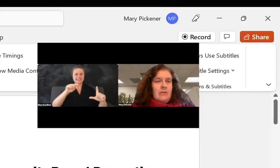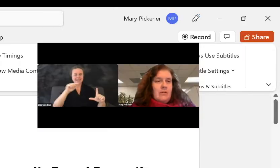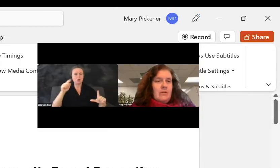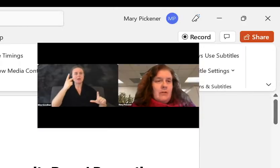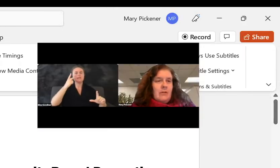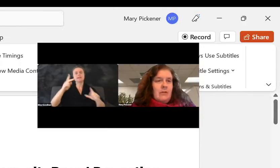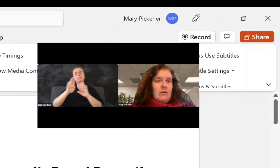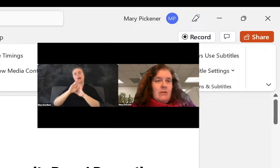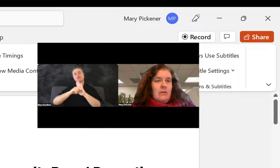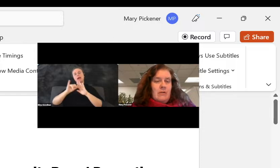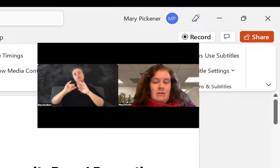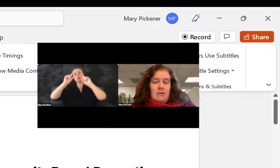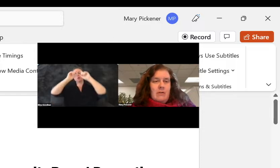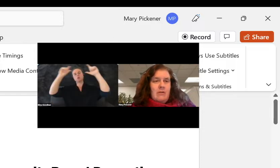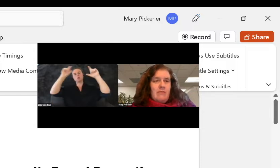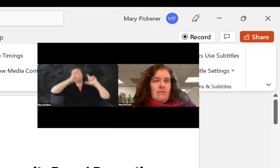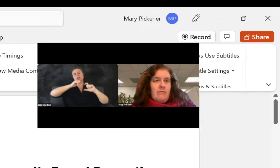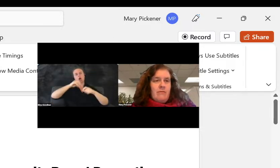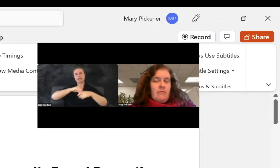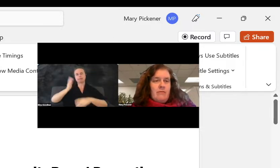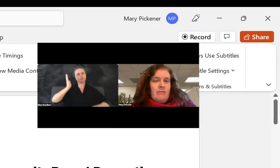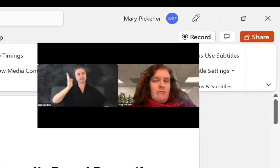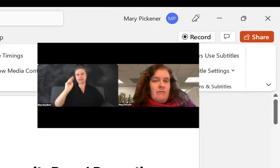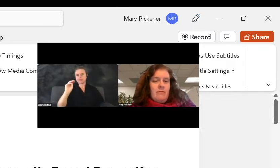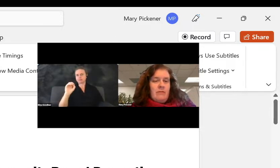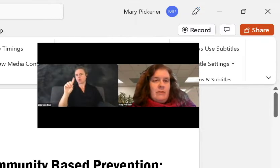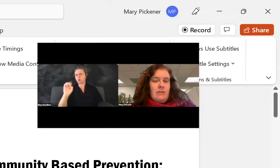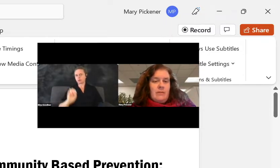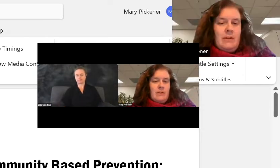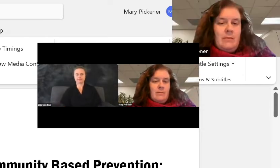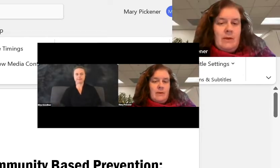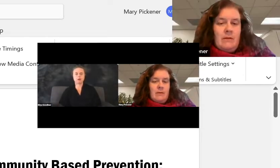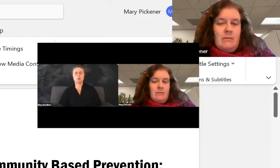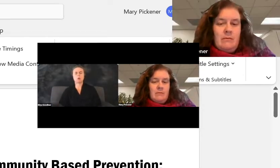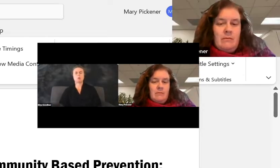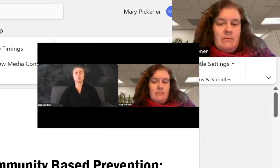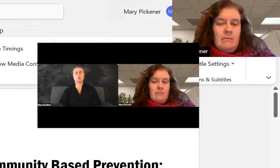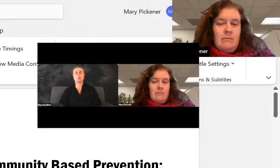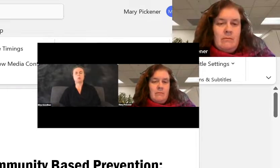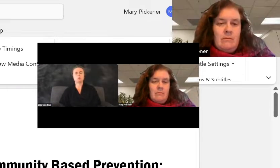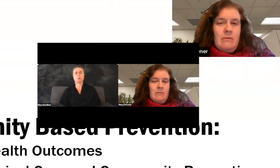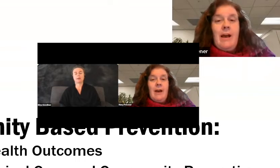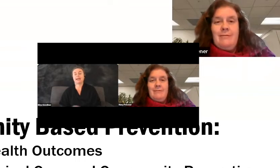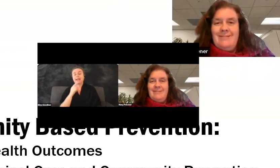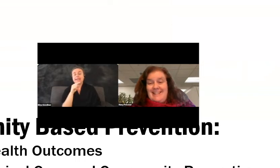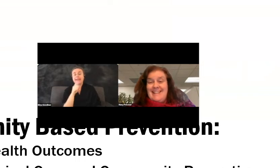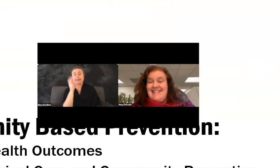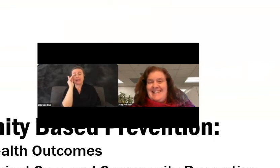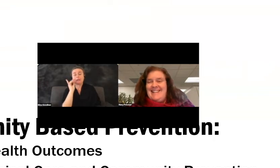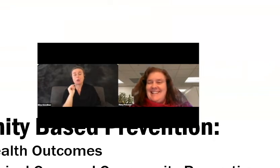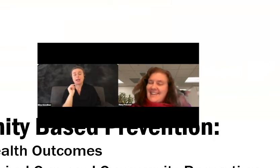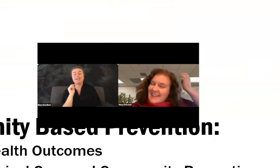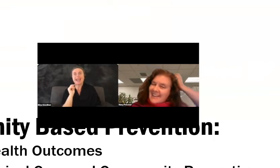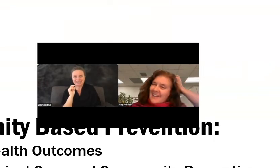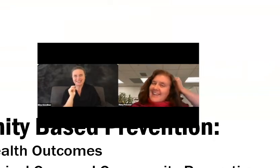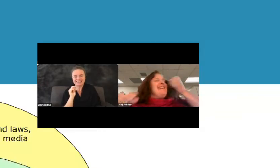the backup too. It's not quite in presentation mode yet. Is it thinking about it? I don't know, maybe. It There is you go.